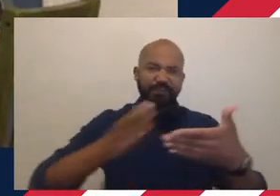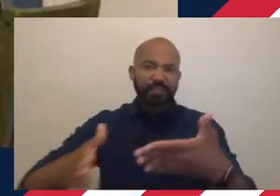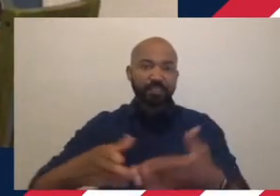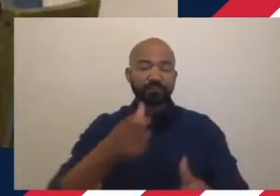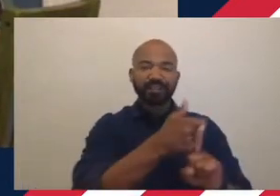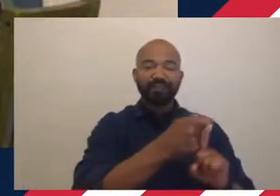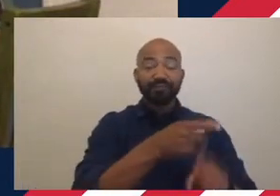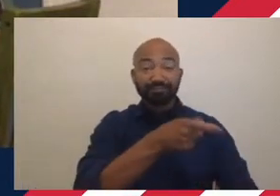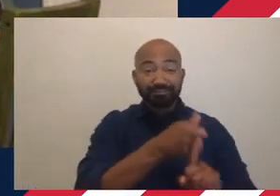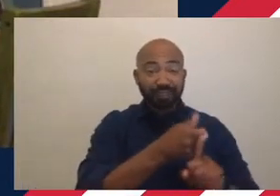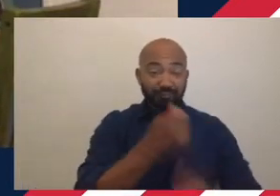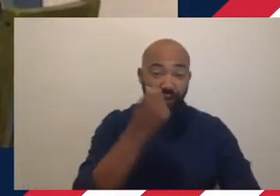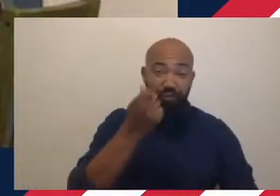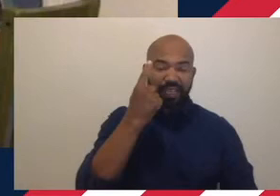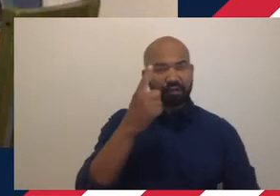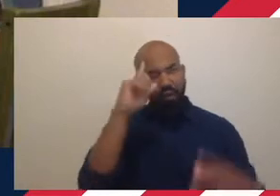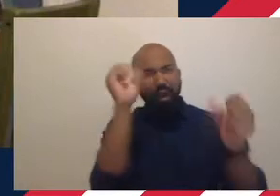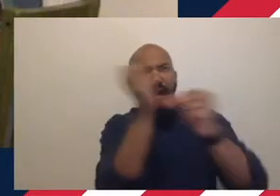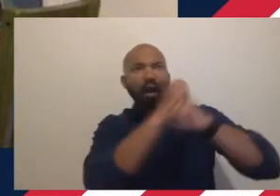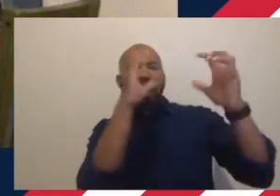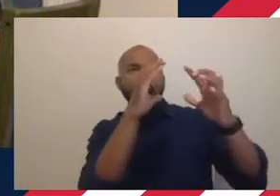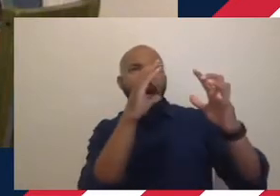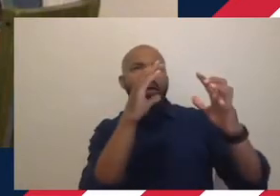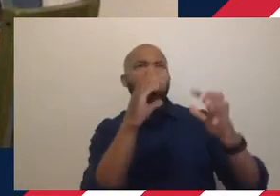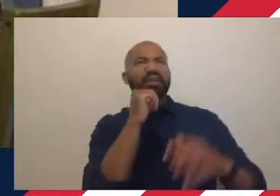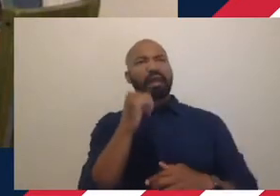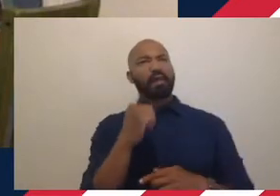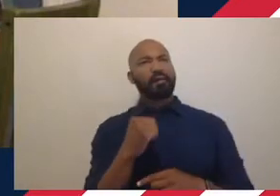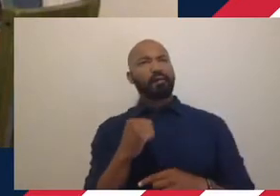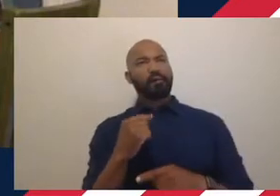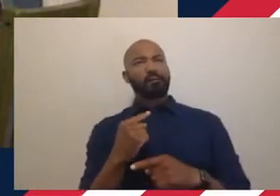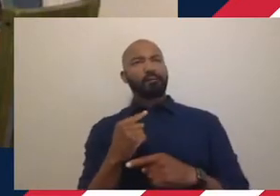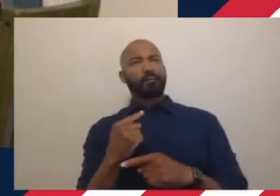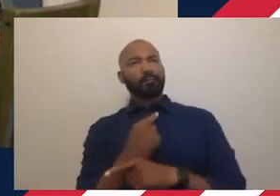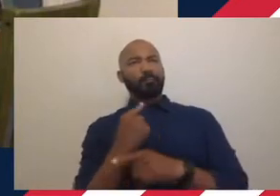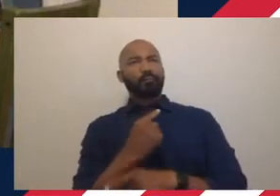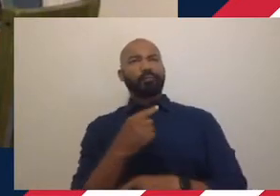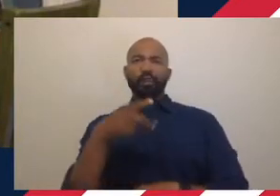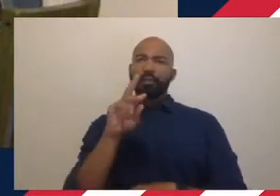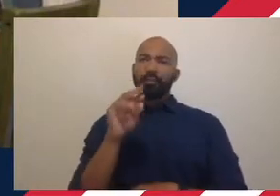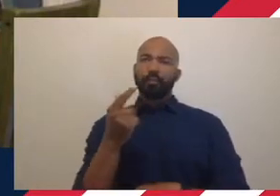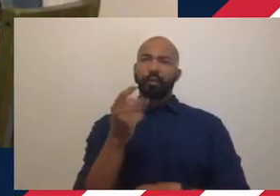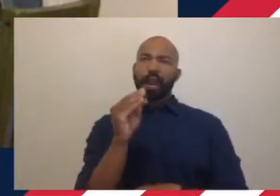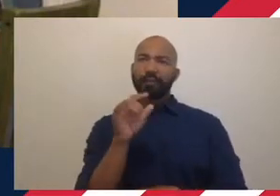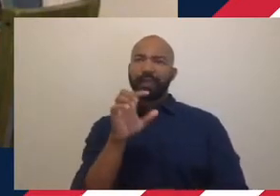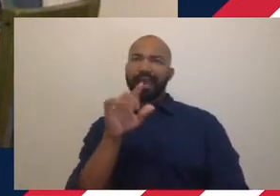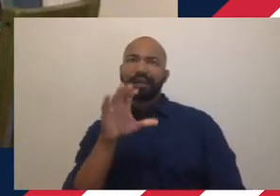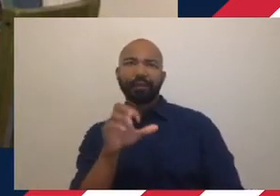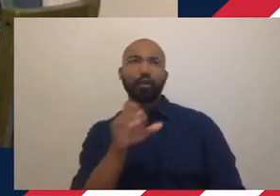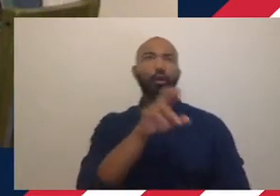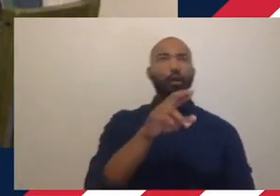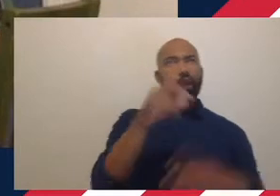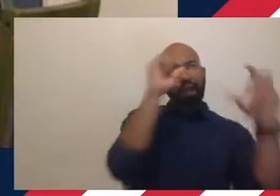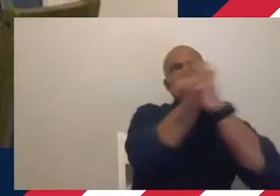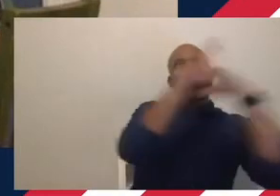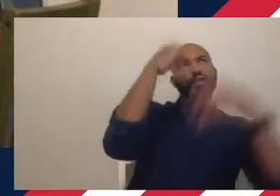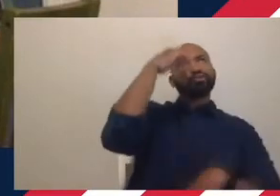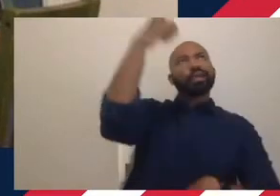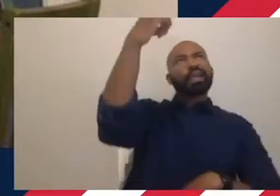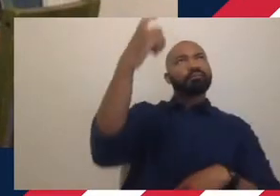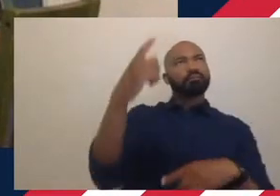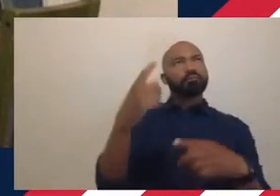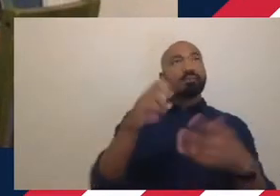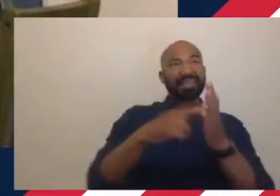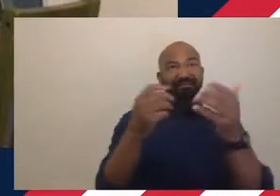that idealism and pragmatism are not mutually exclusive. But this election is more than simply about Joe Biden and Donald